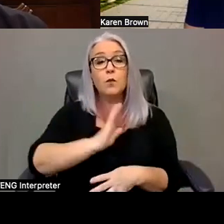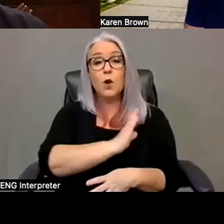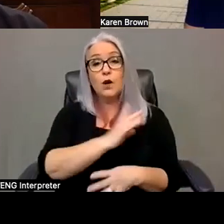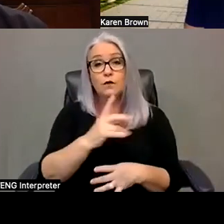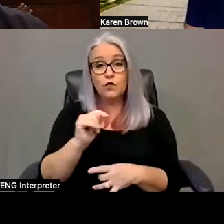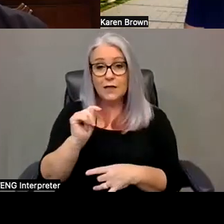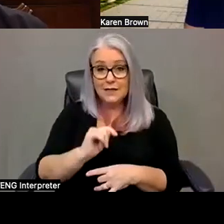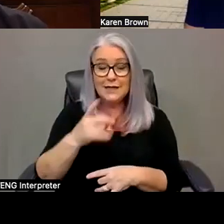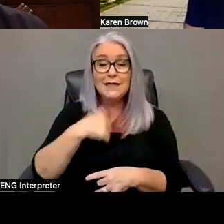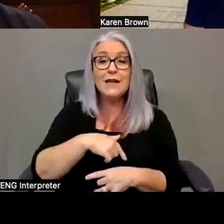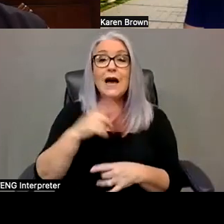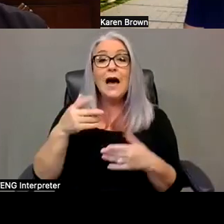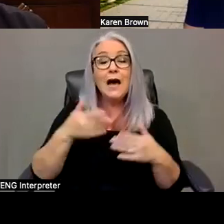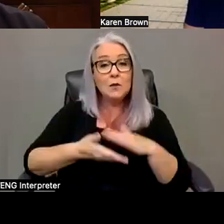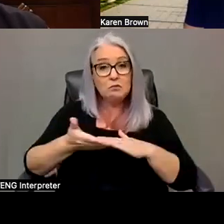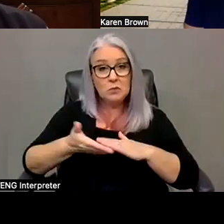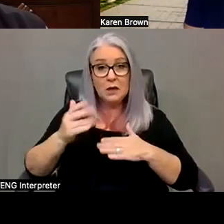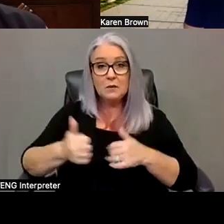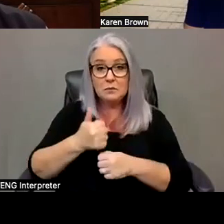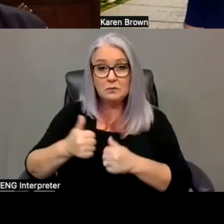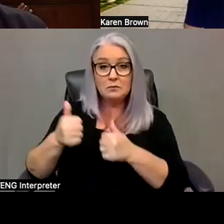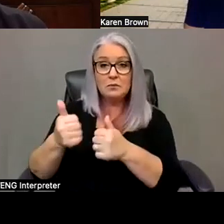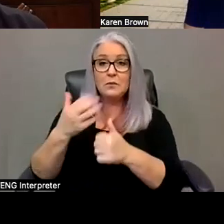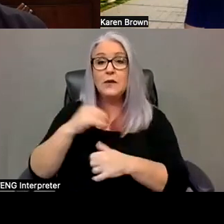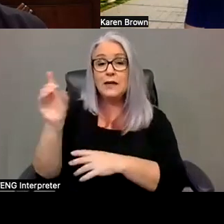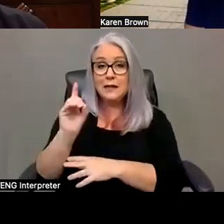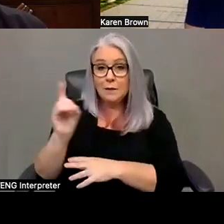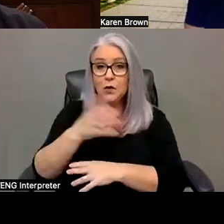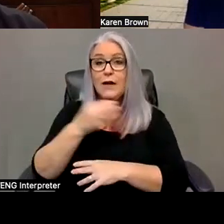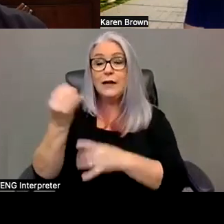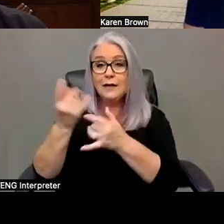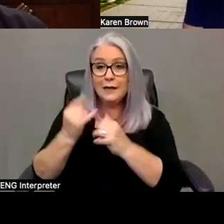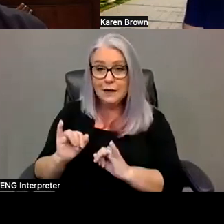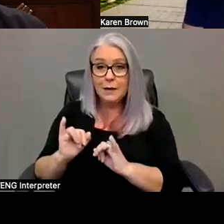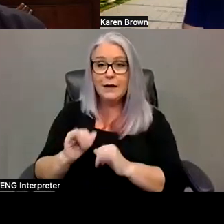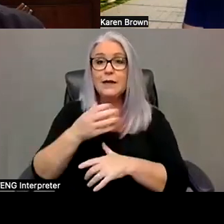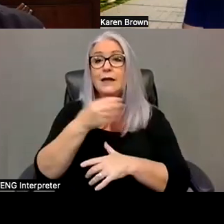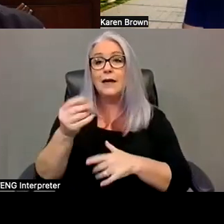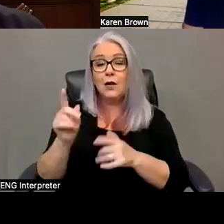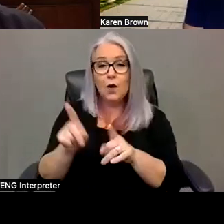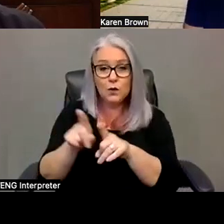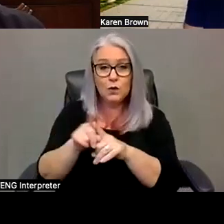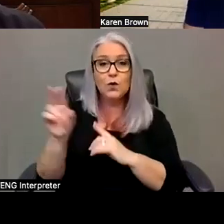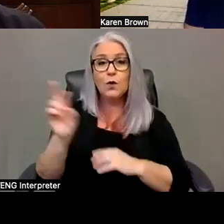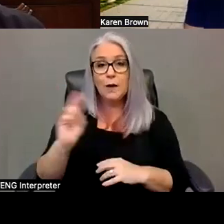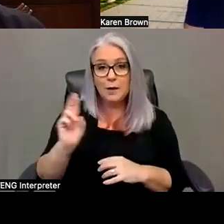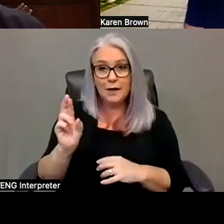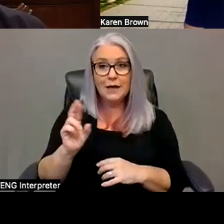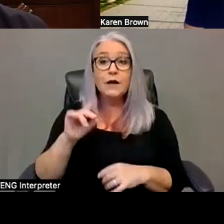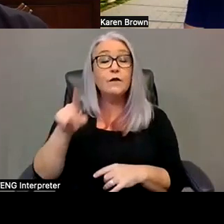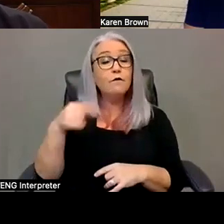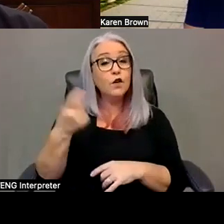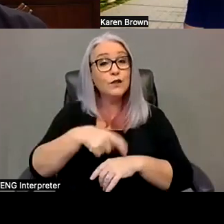I've run as an independent. I've run as a Democrat. I've run as a Republican. The first time I ran as an